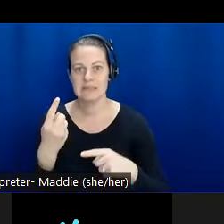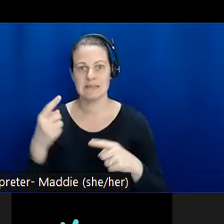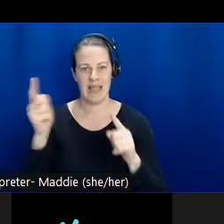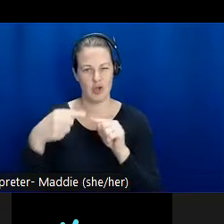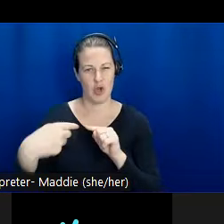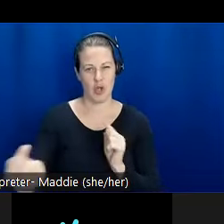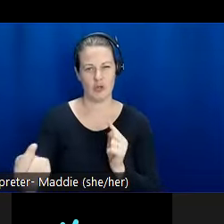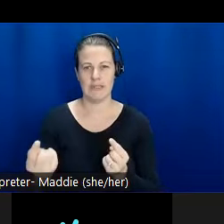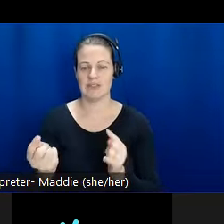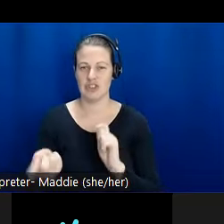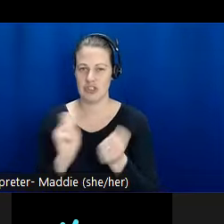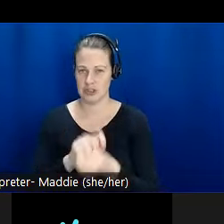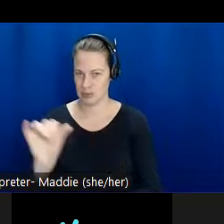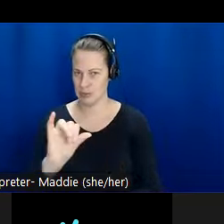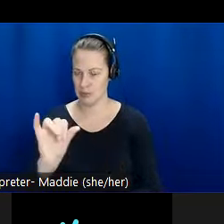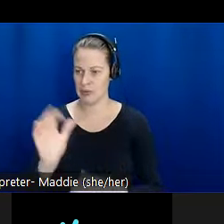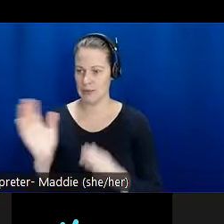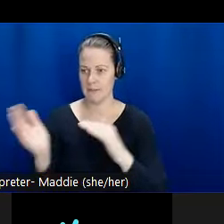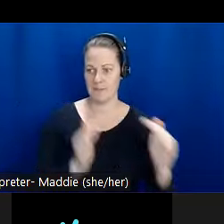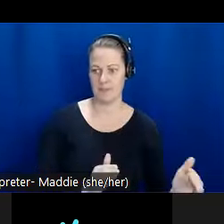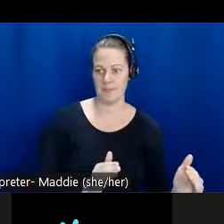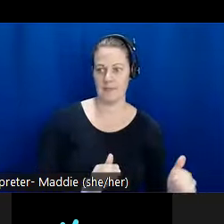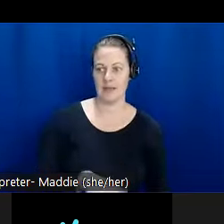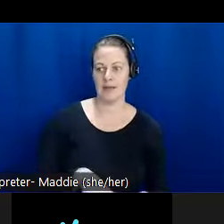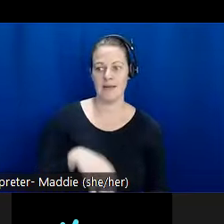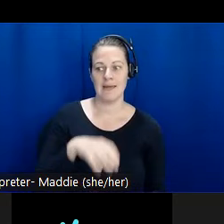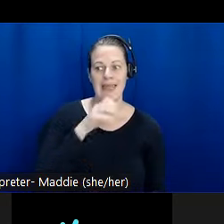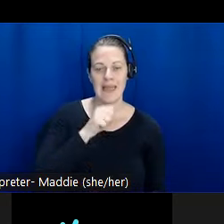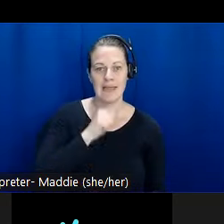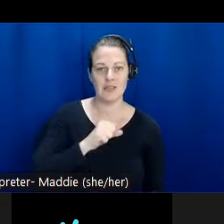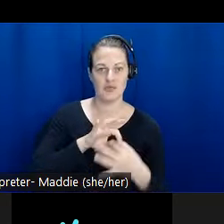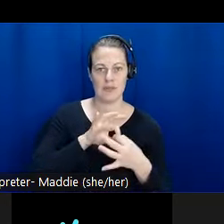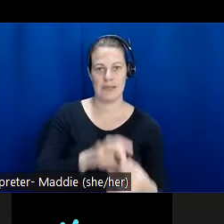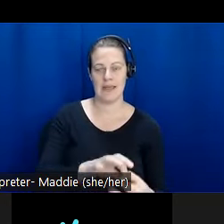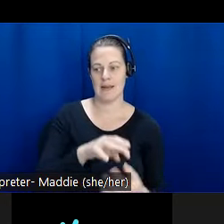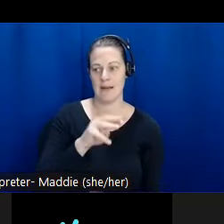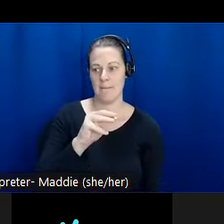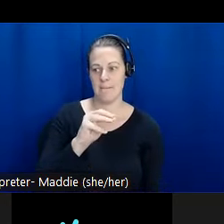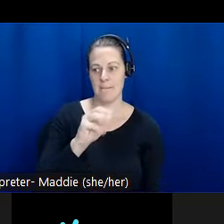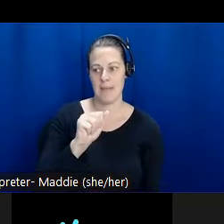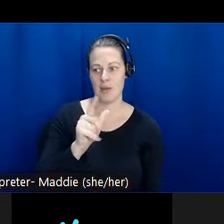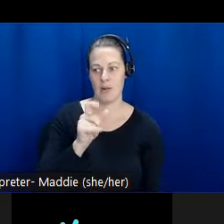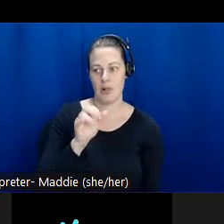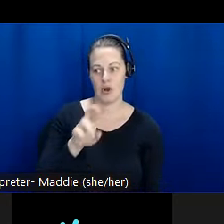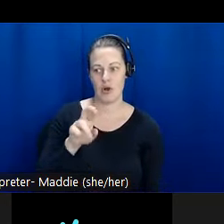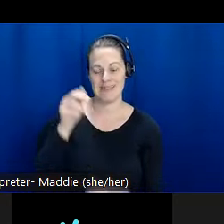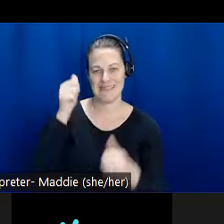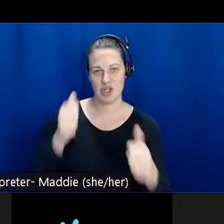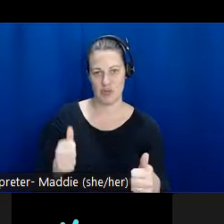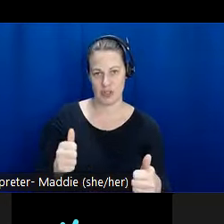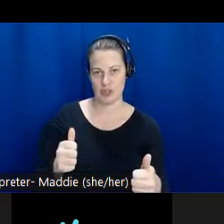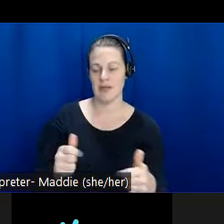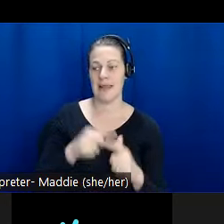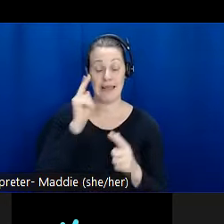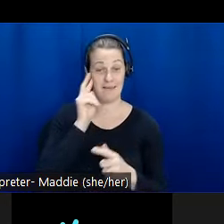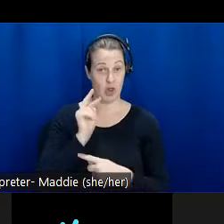With macular degeneration, as I mentioned before, it changes your central vision. And so when you're looking directly at an object, whether it's